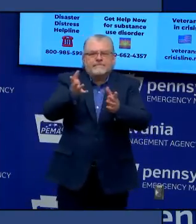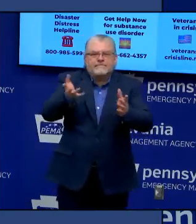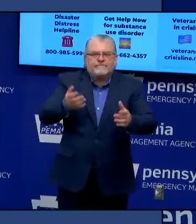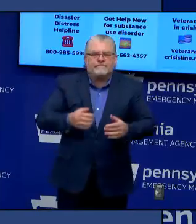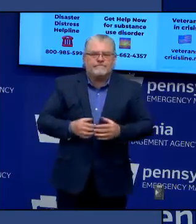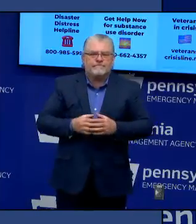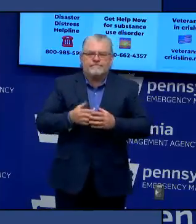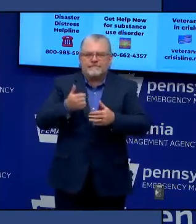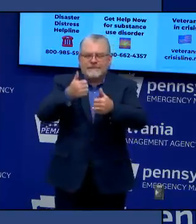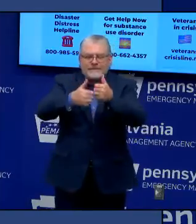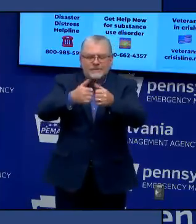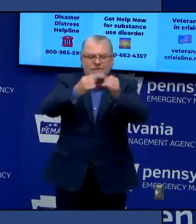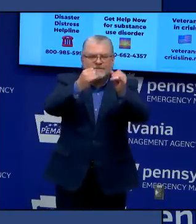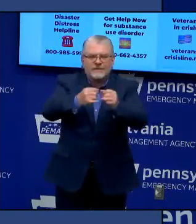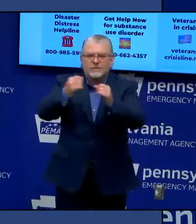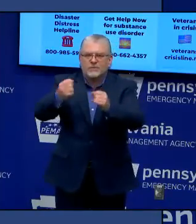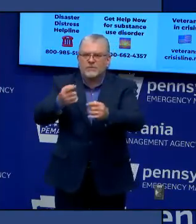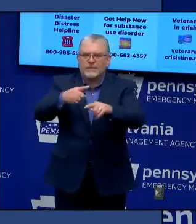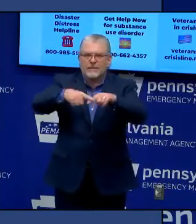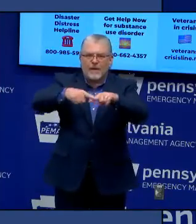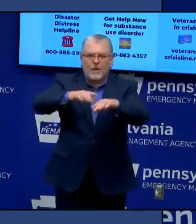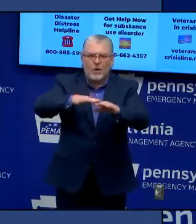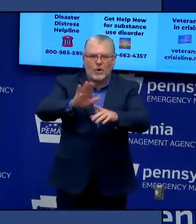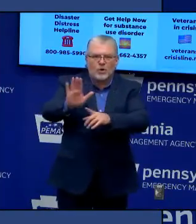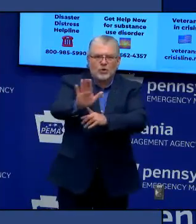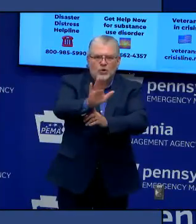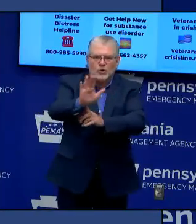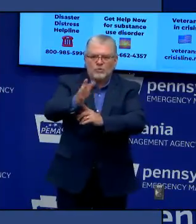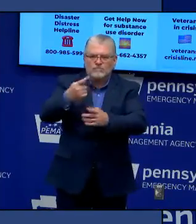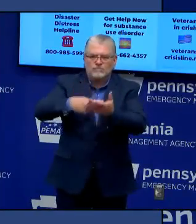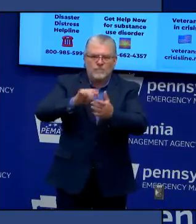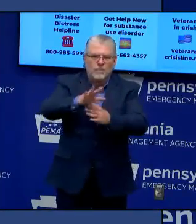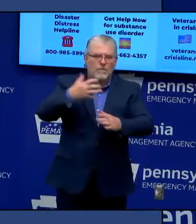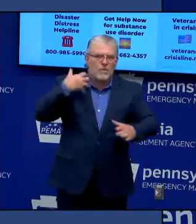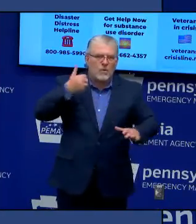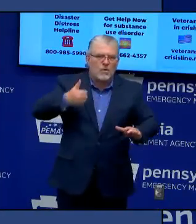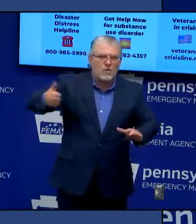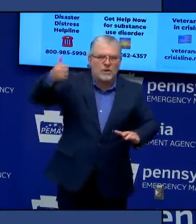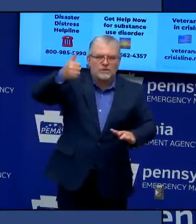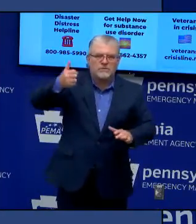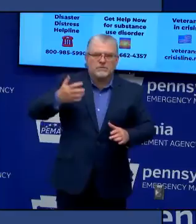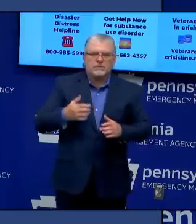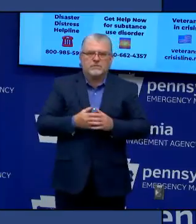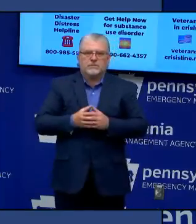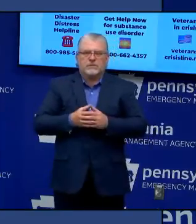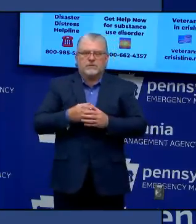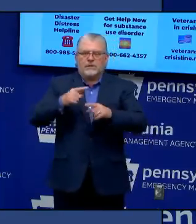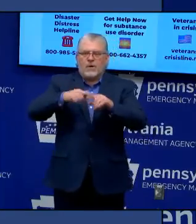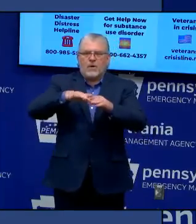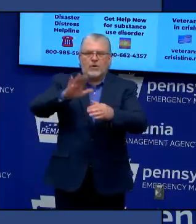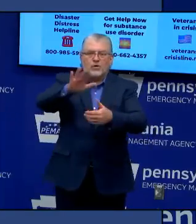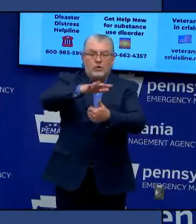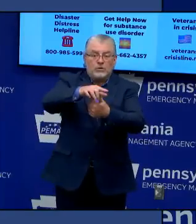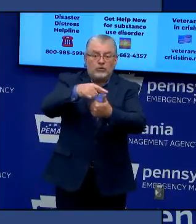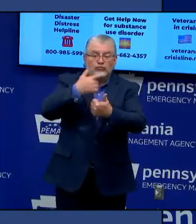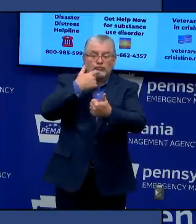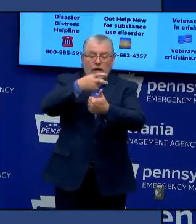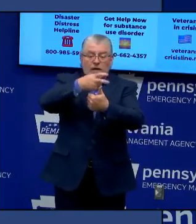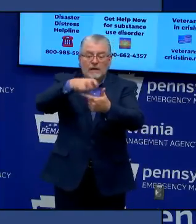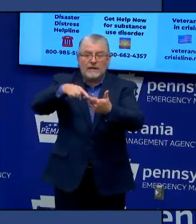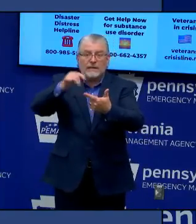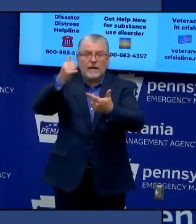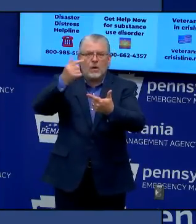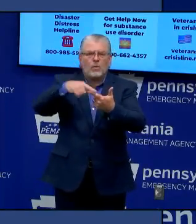so that's going to be part of that process as we go from red to yellow, working through all those specific details. Our next question is